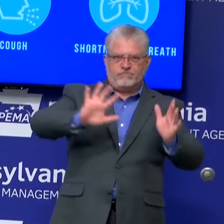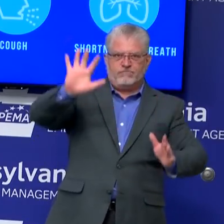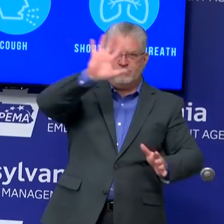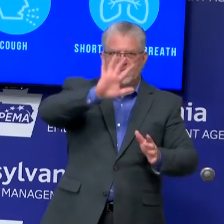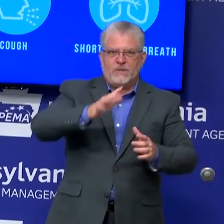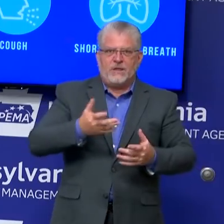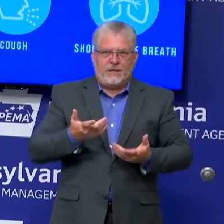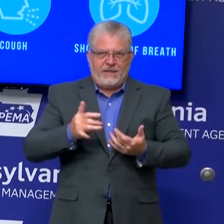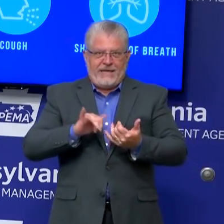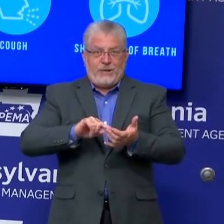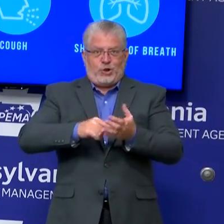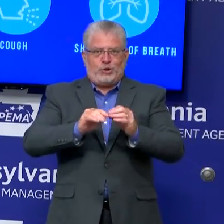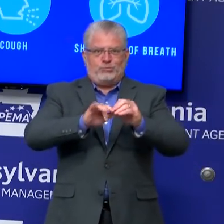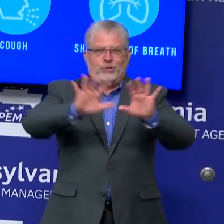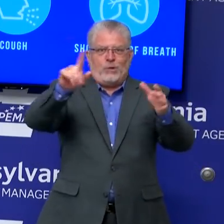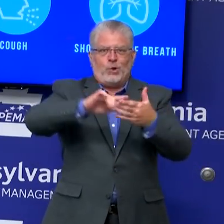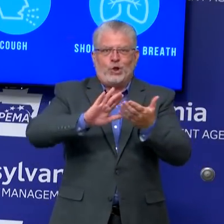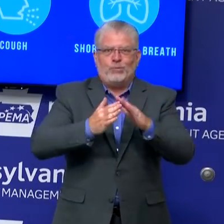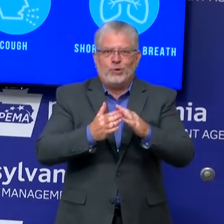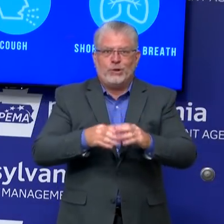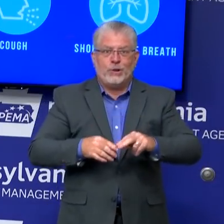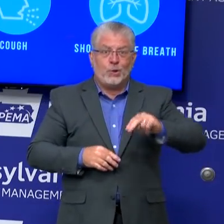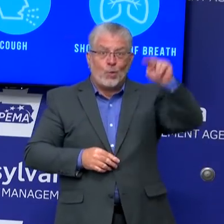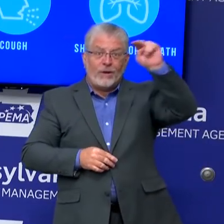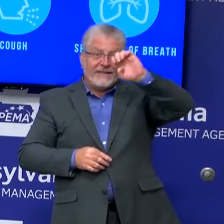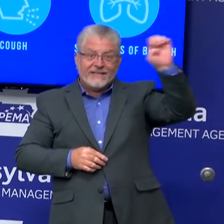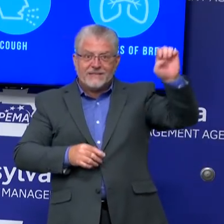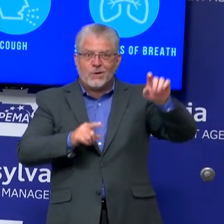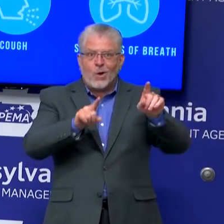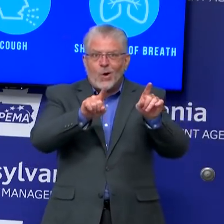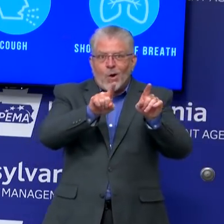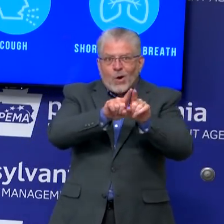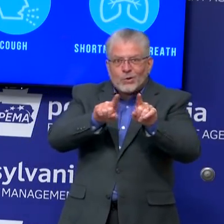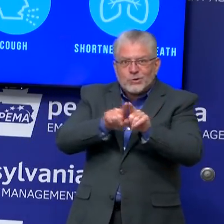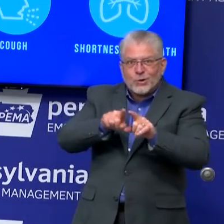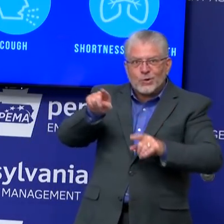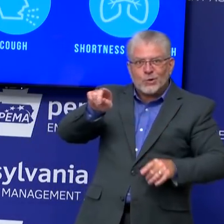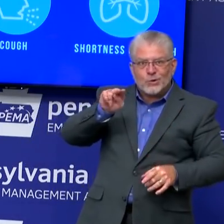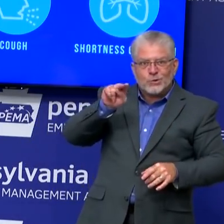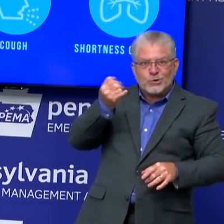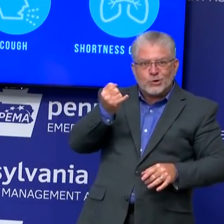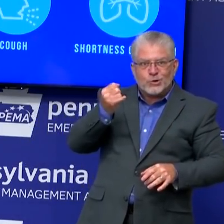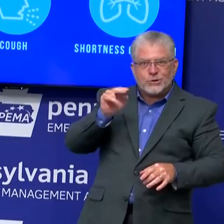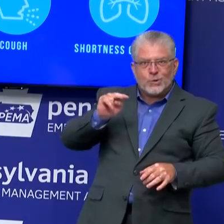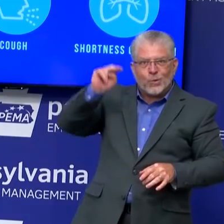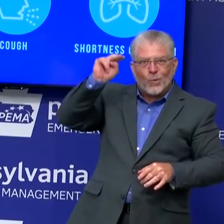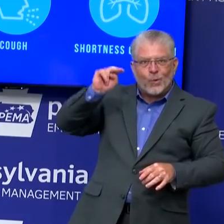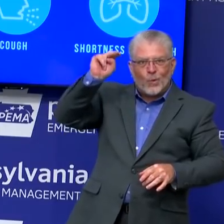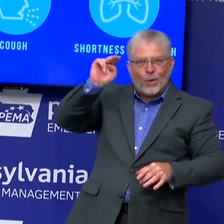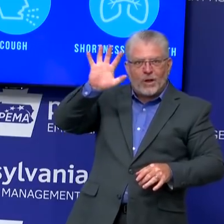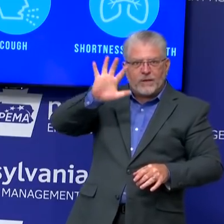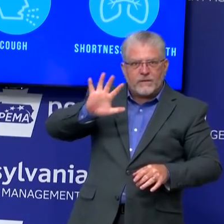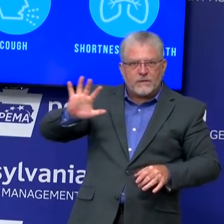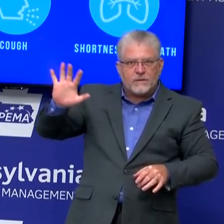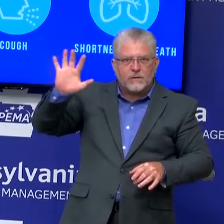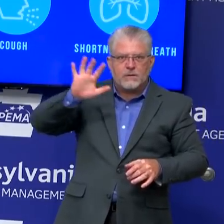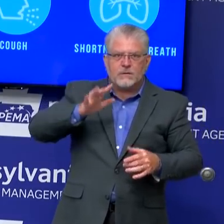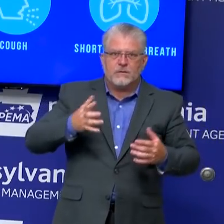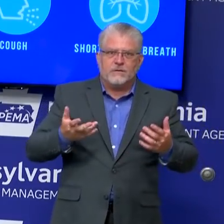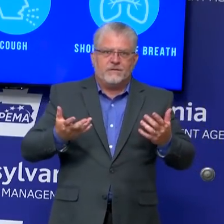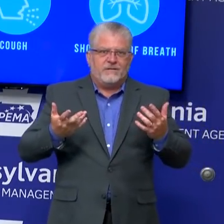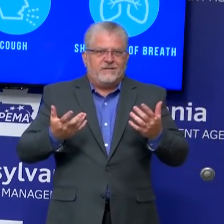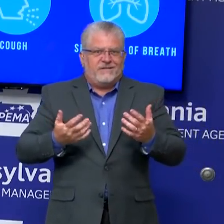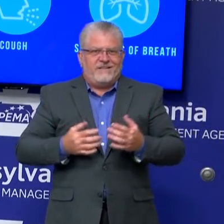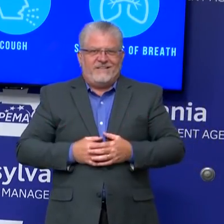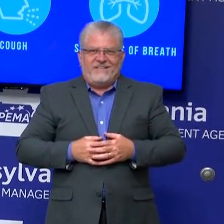Northeast area. It's also extending up into northern New Jersey as well. And it's of sufficient concern